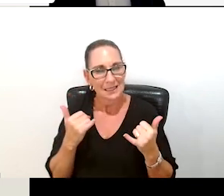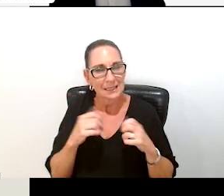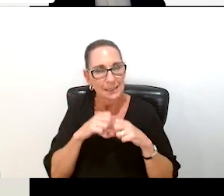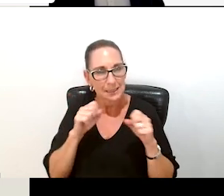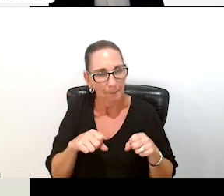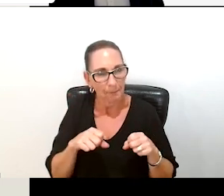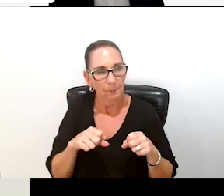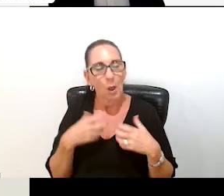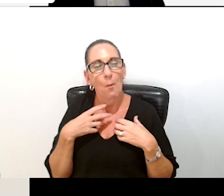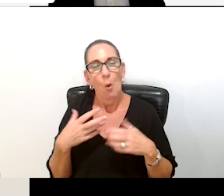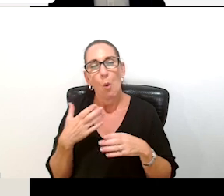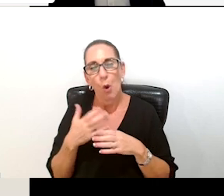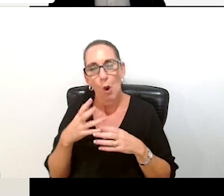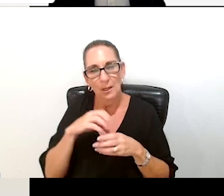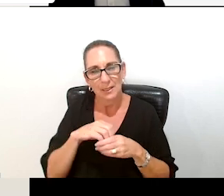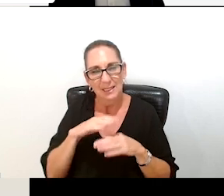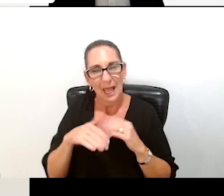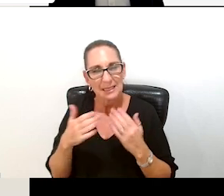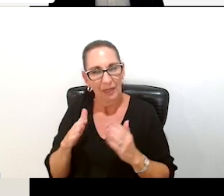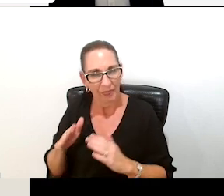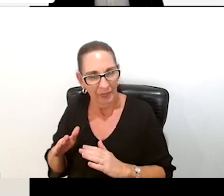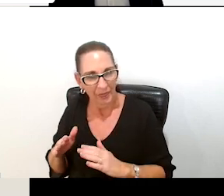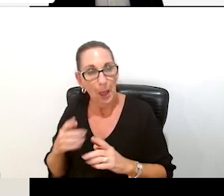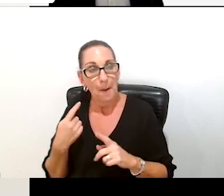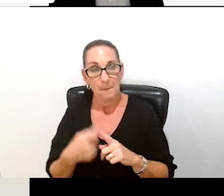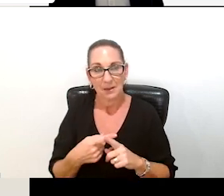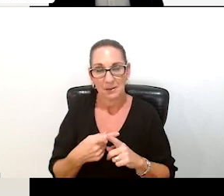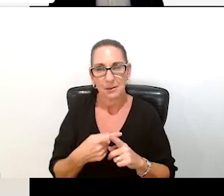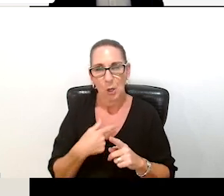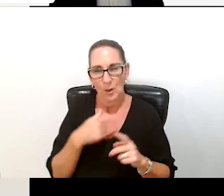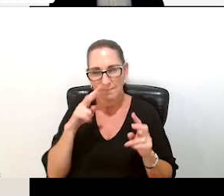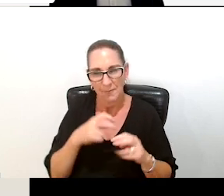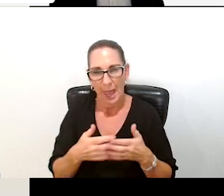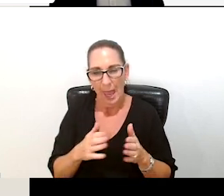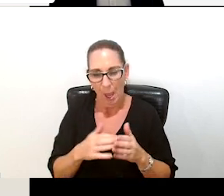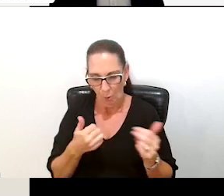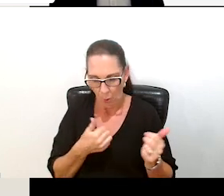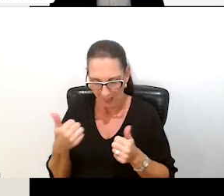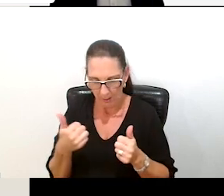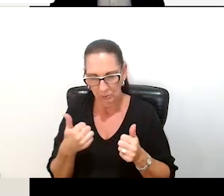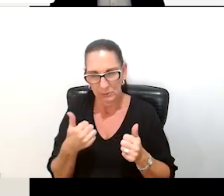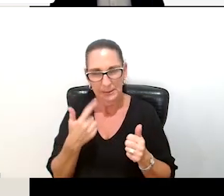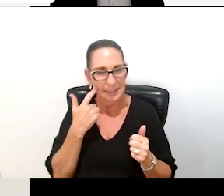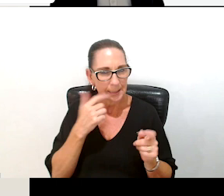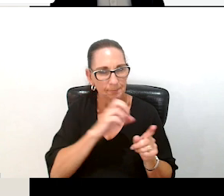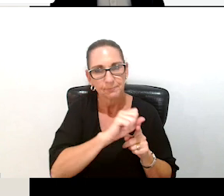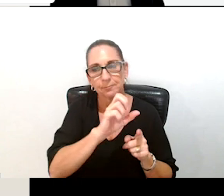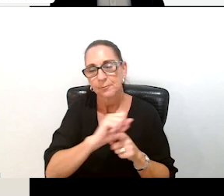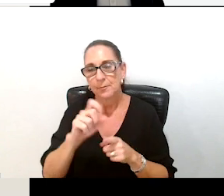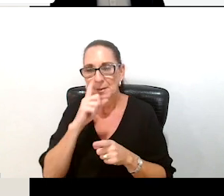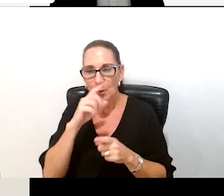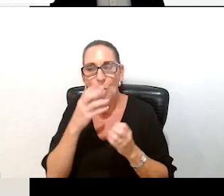about deaths, and we're working hard to make sure we know how well to identify, how to identify people with